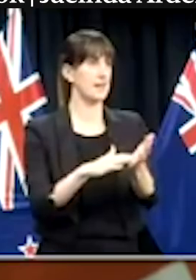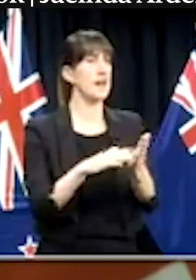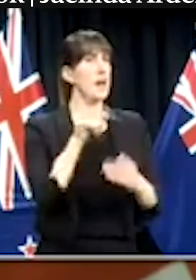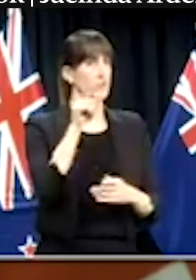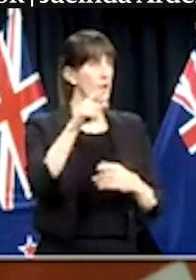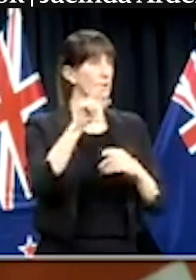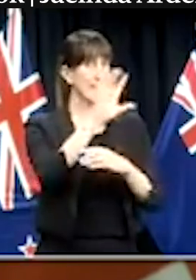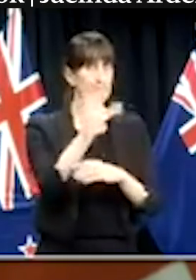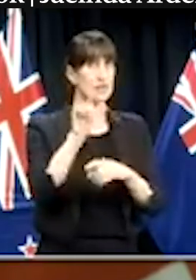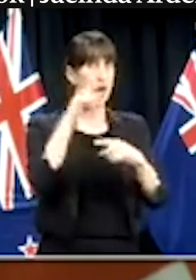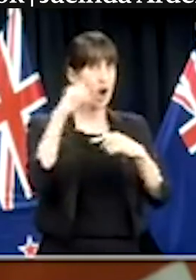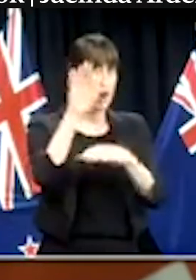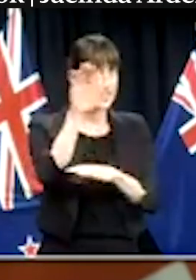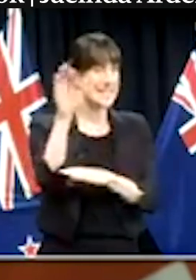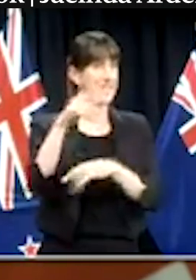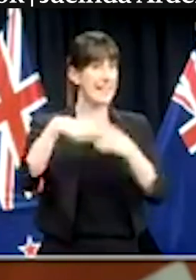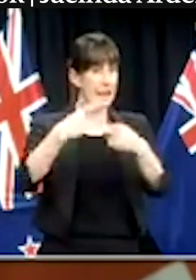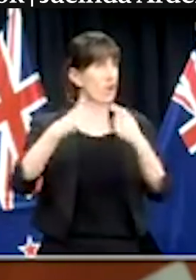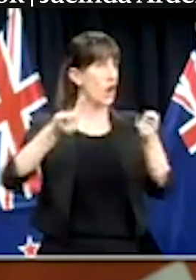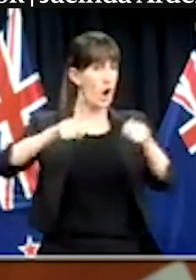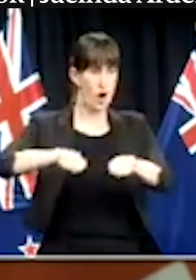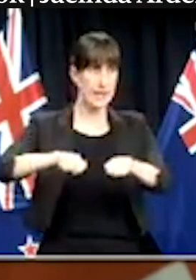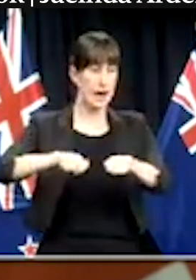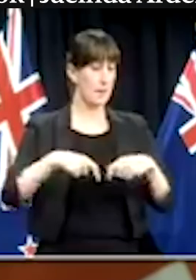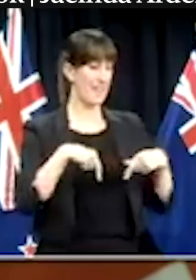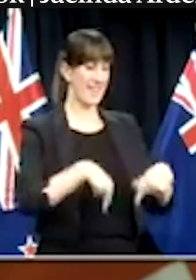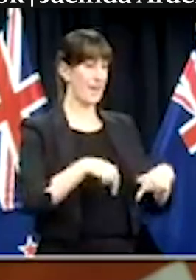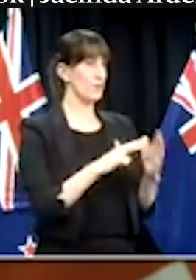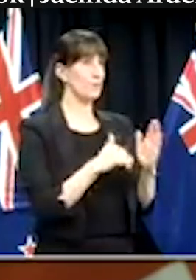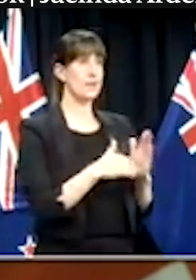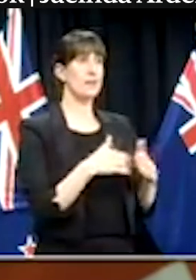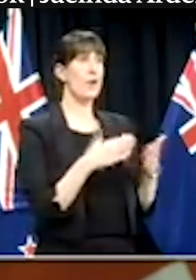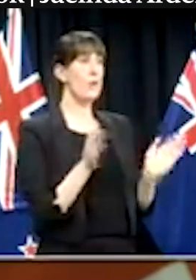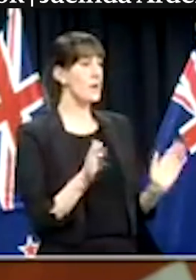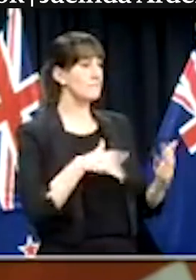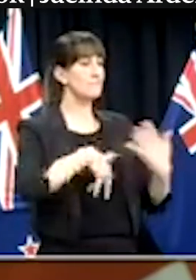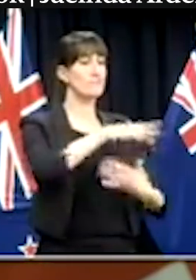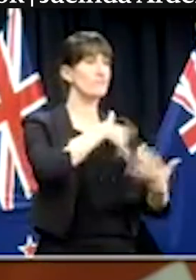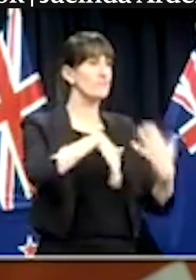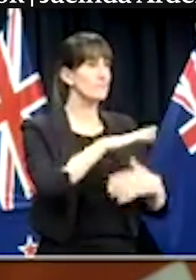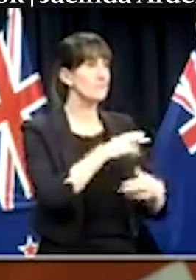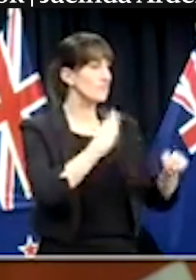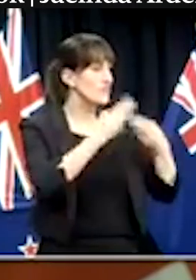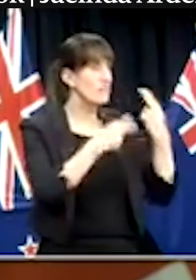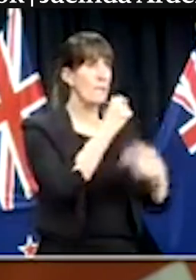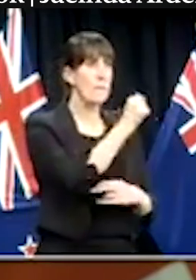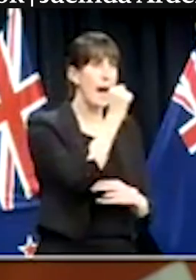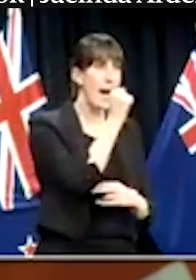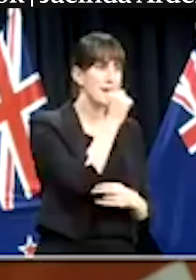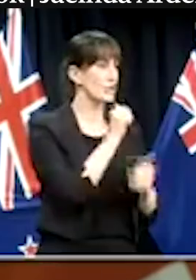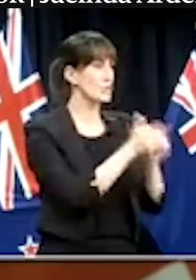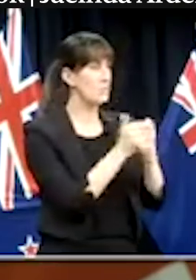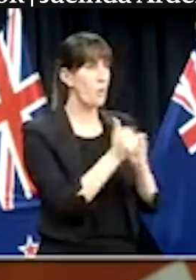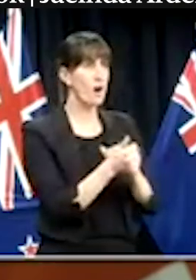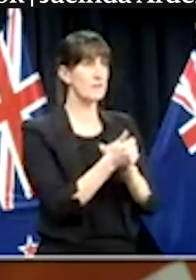All the while, we get to enjoy weekend sport, go to restaurants and bars. Our workplaces are open and we can